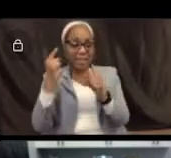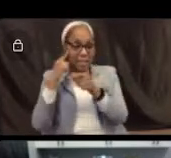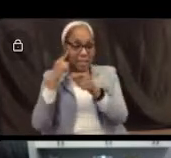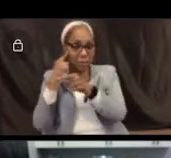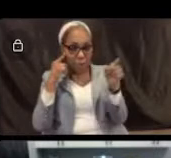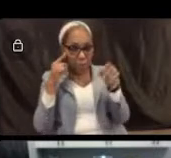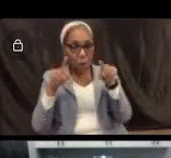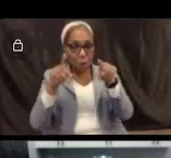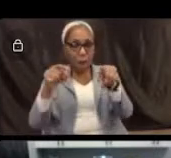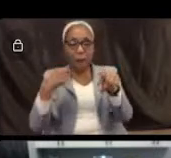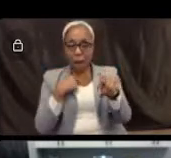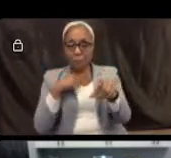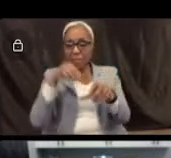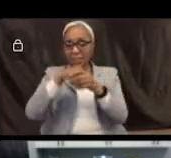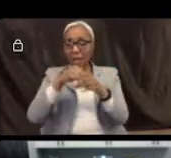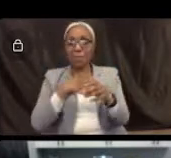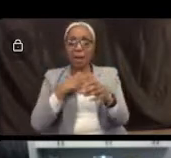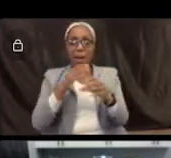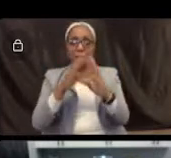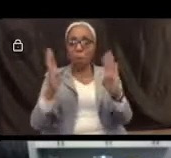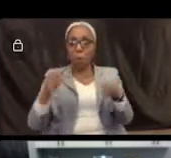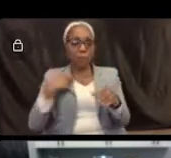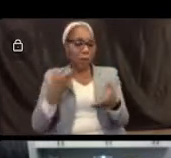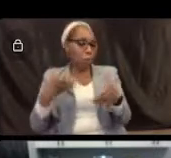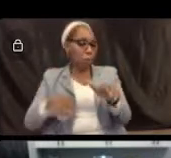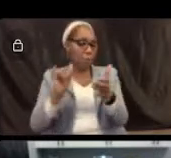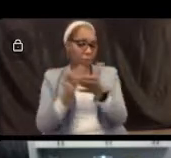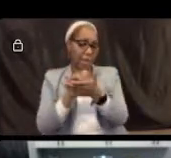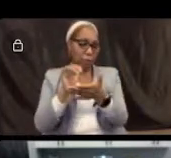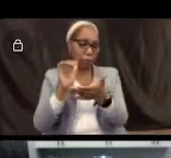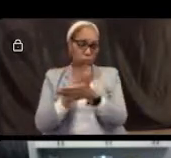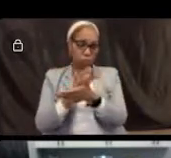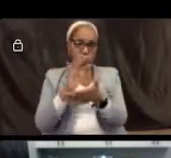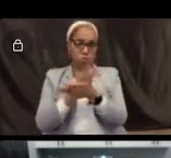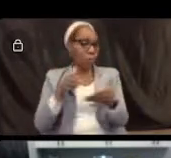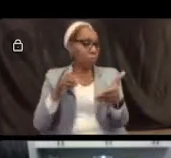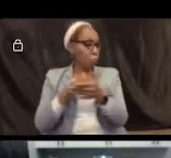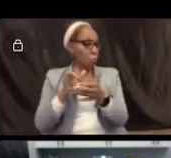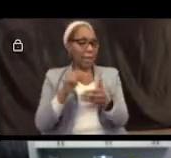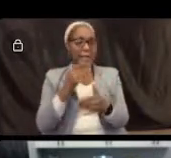do oppose this school building there. Thank you. Thank you.